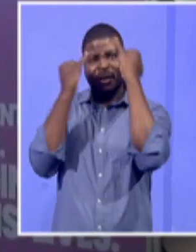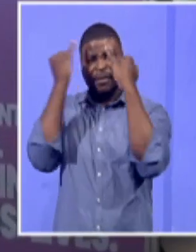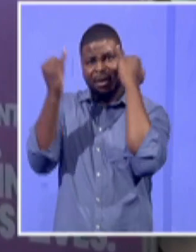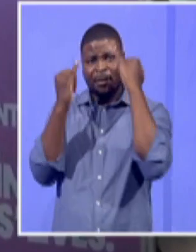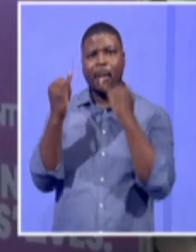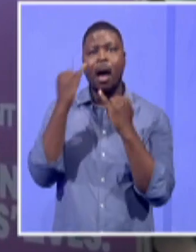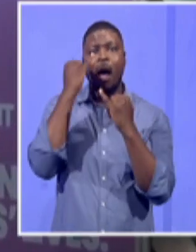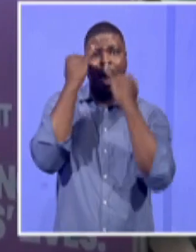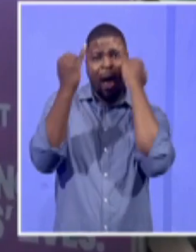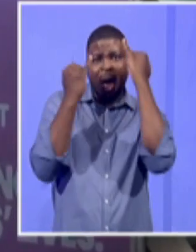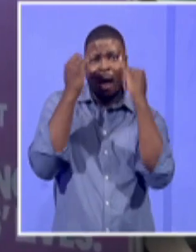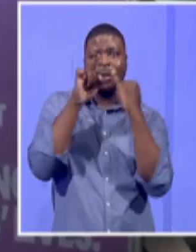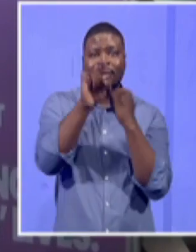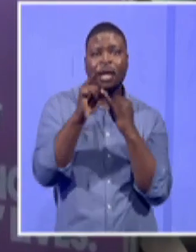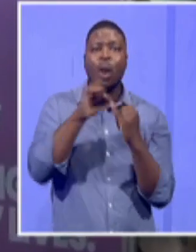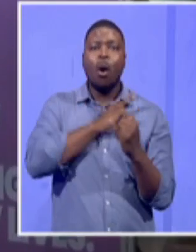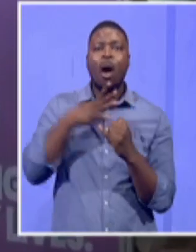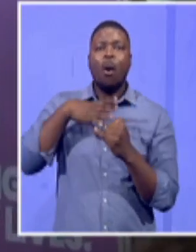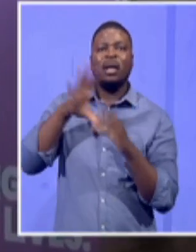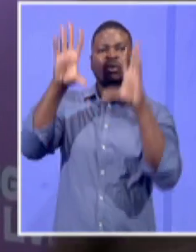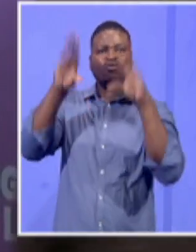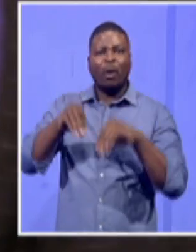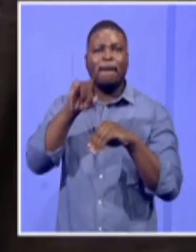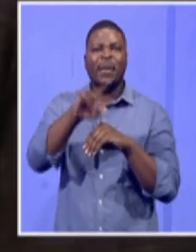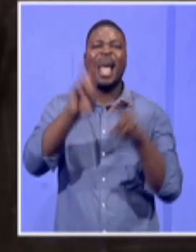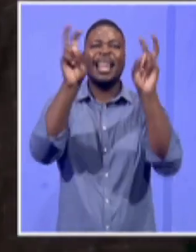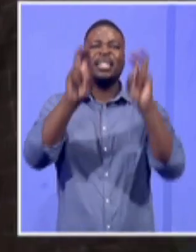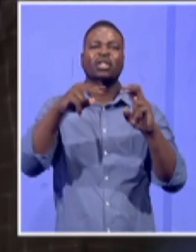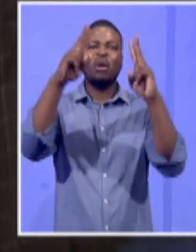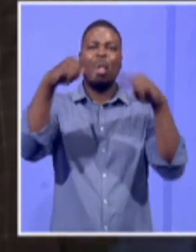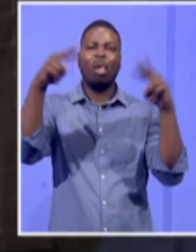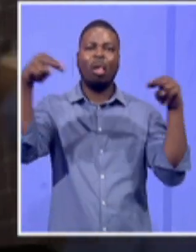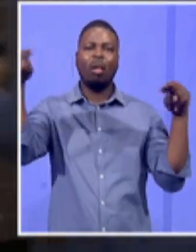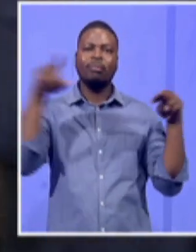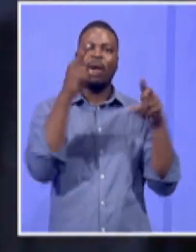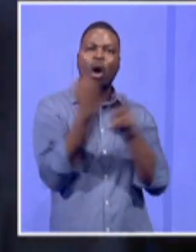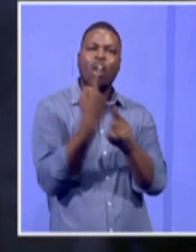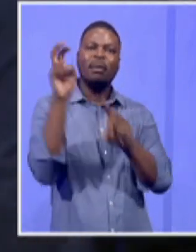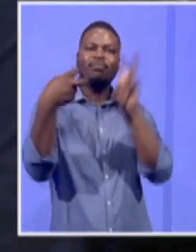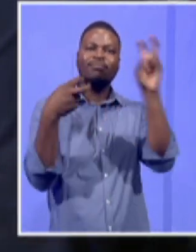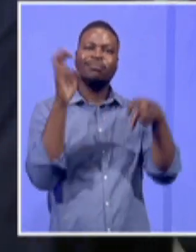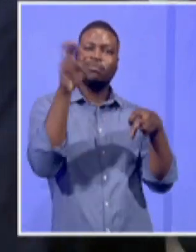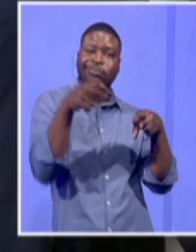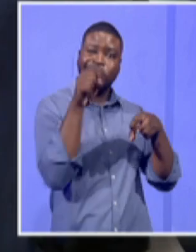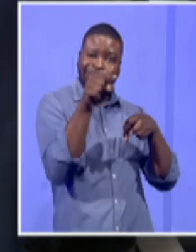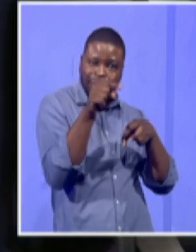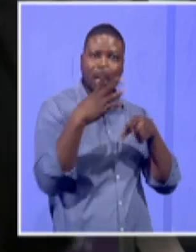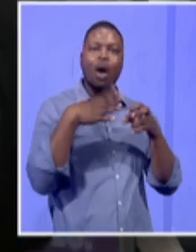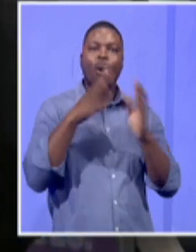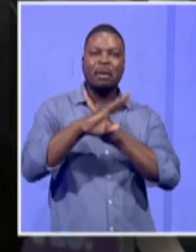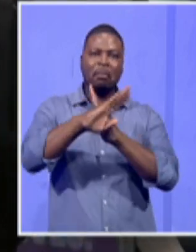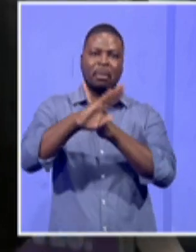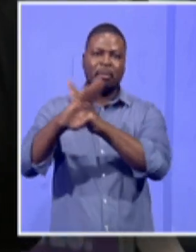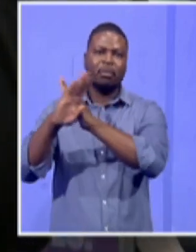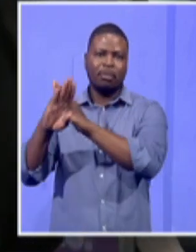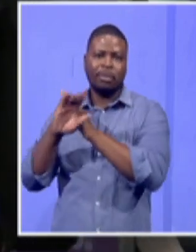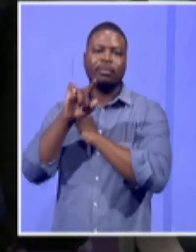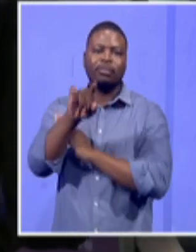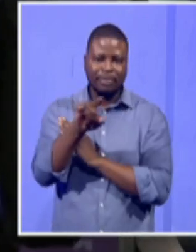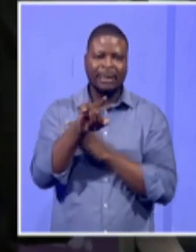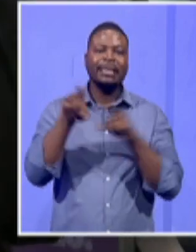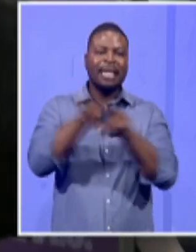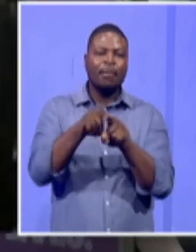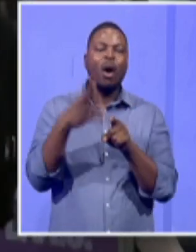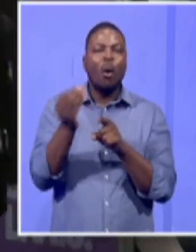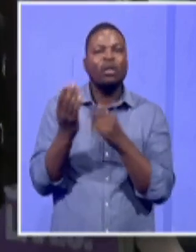theft in the country. You've got young people that are in and of themselves really wanting to compete with some of the big business that you